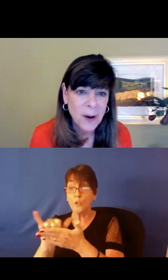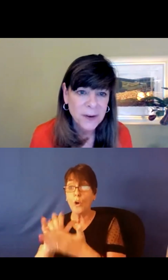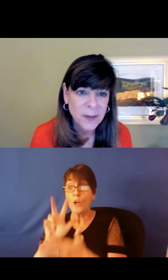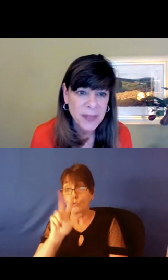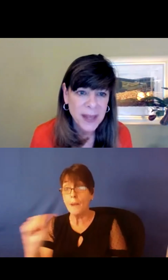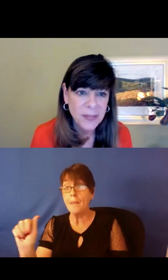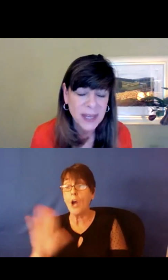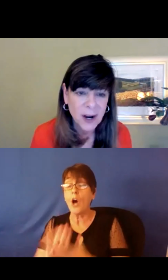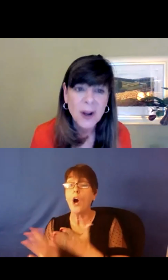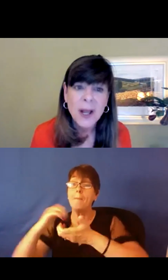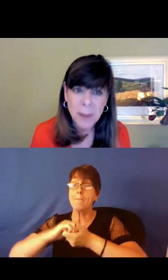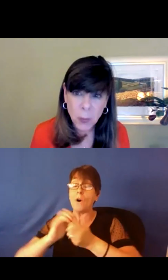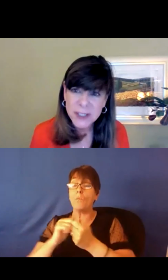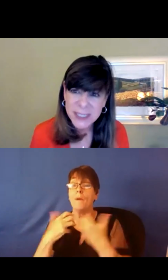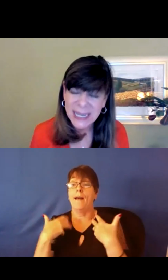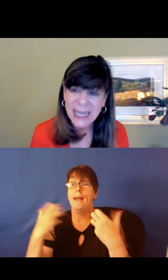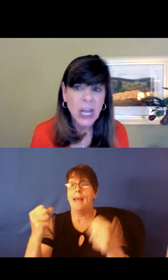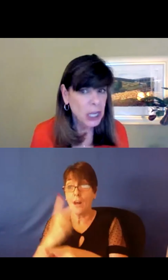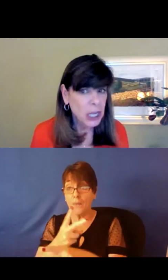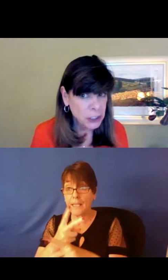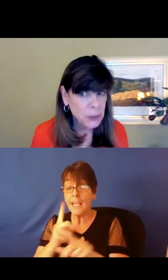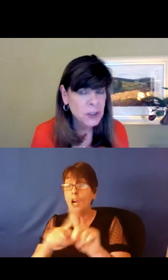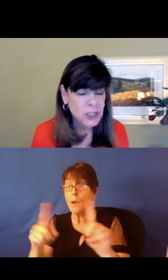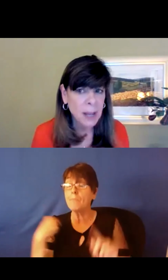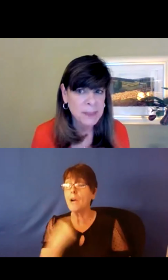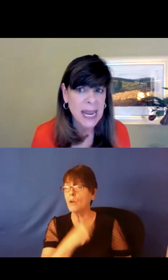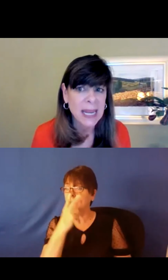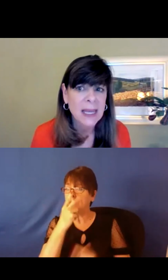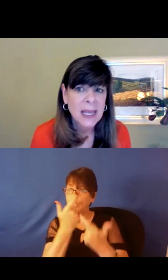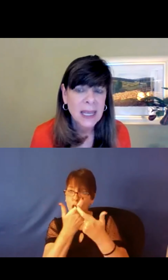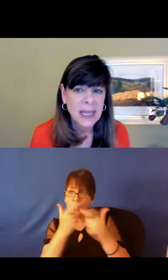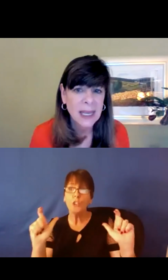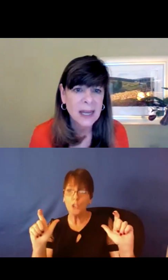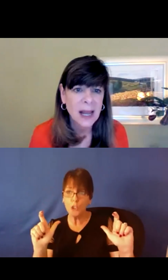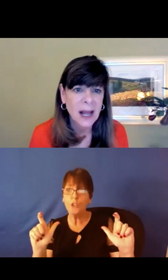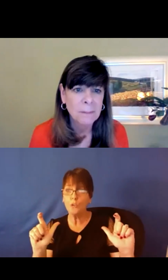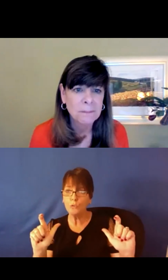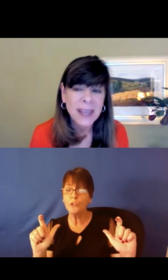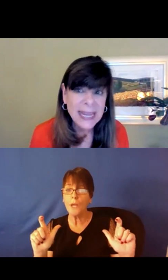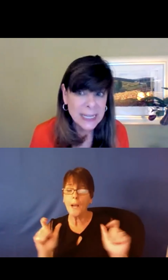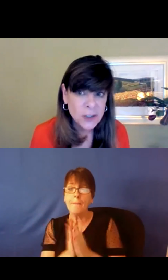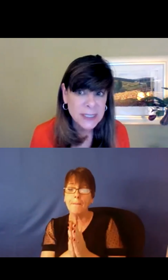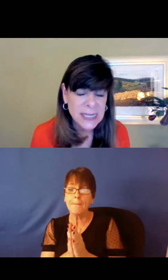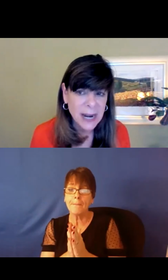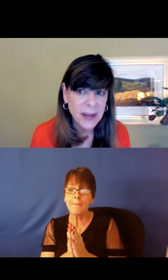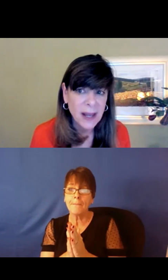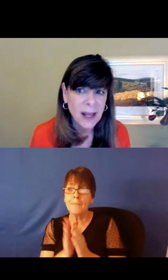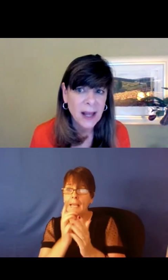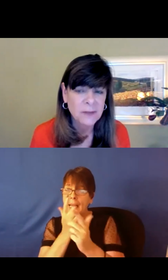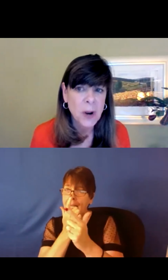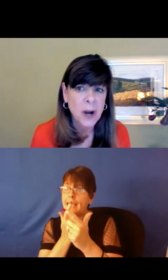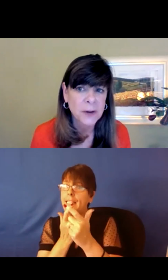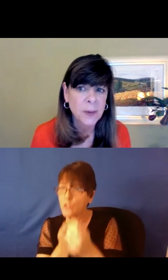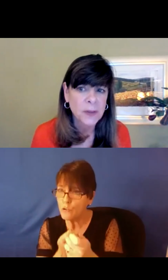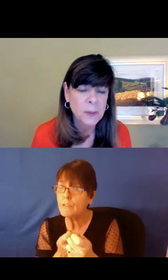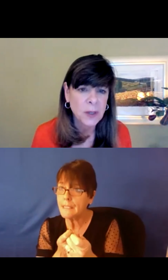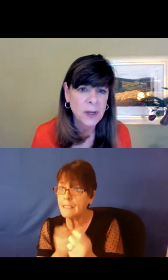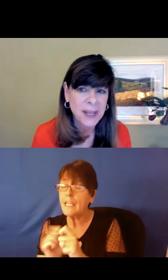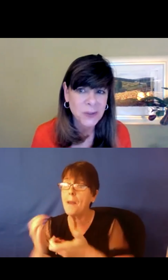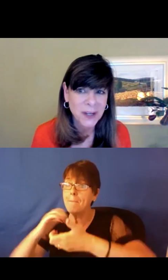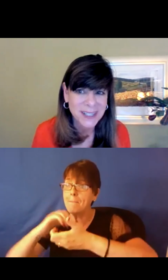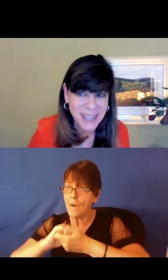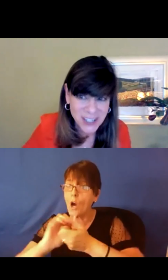on partnering with healthcare, but we're seeing a huge uptake in the interest area of partnering